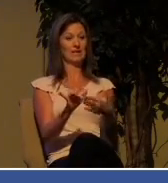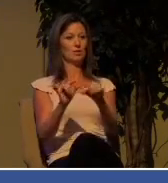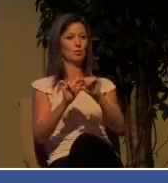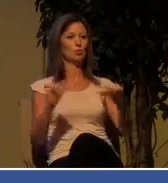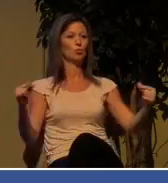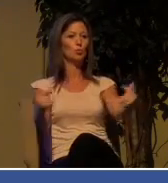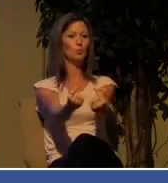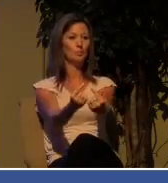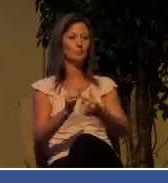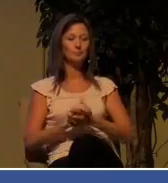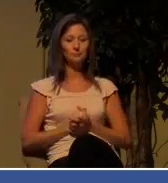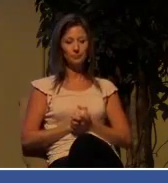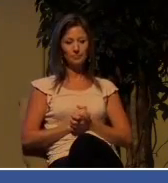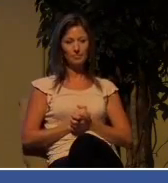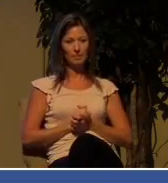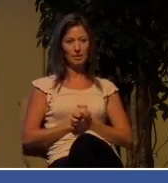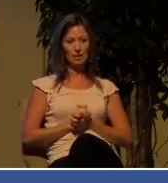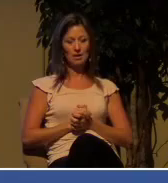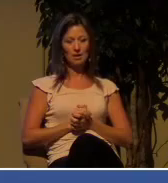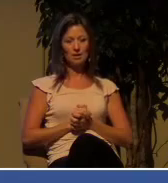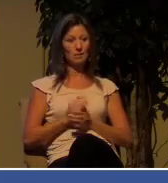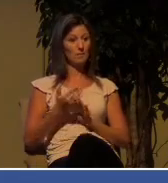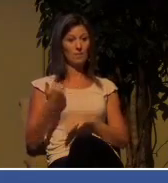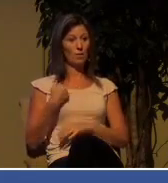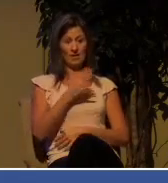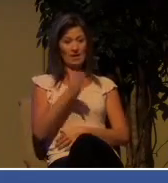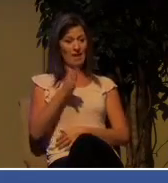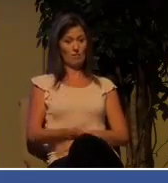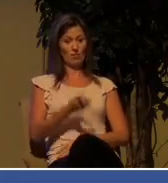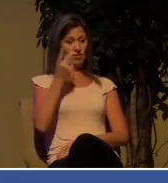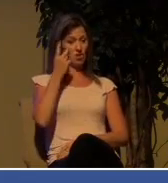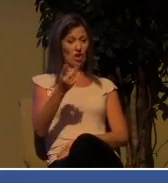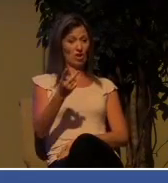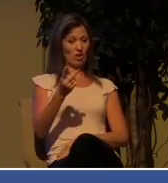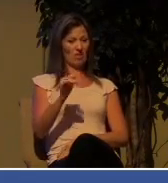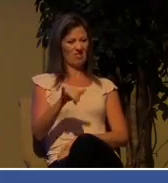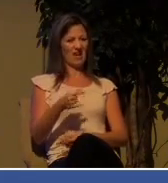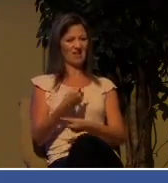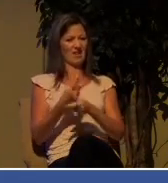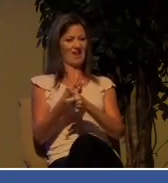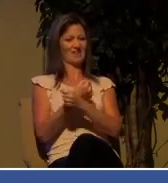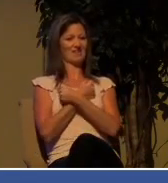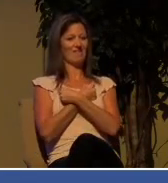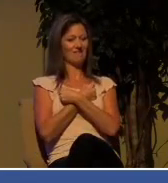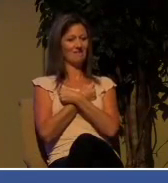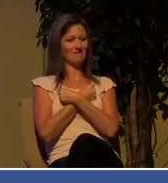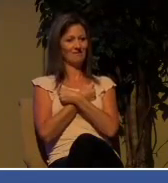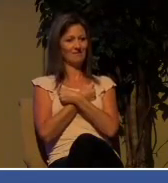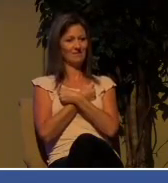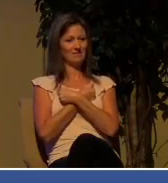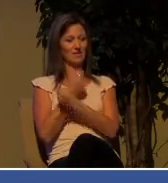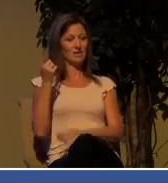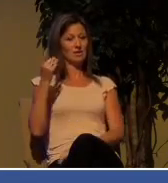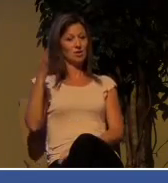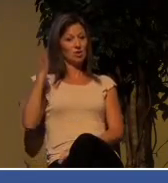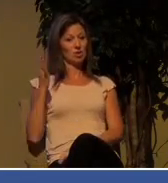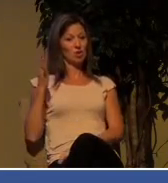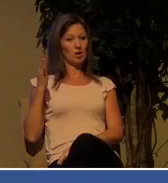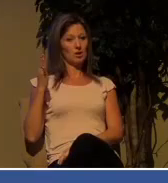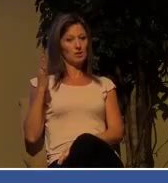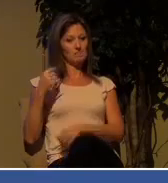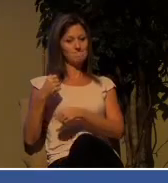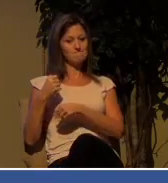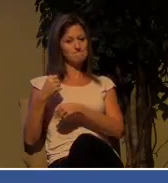Christ in a way I had never seen it before. At a time when God had made me particularly